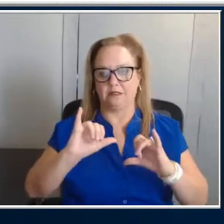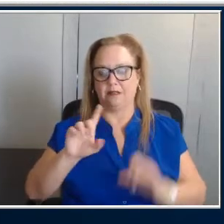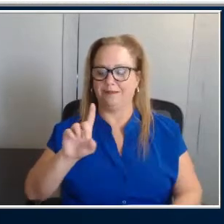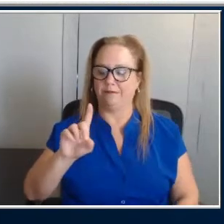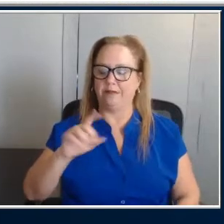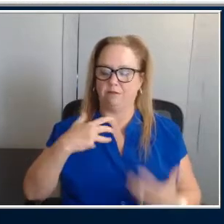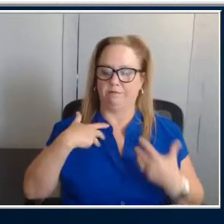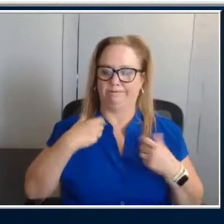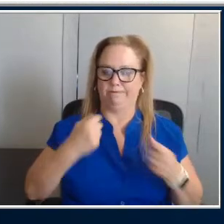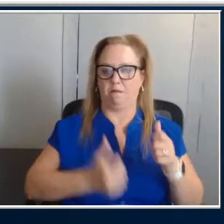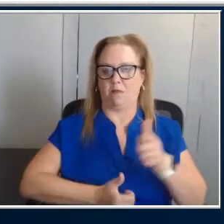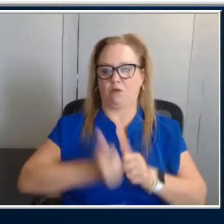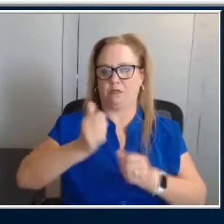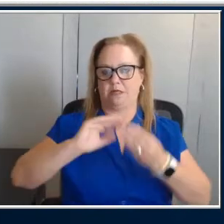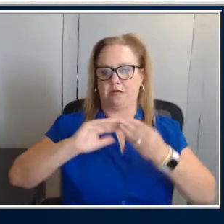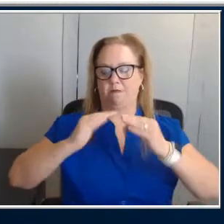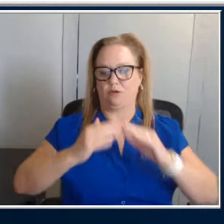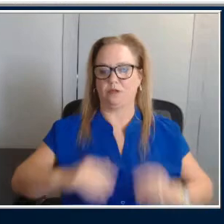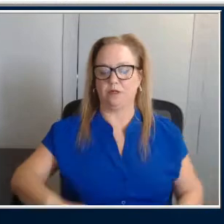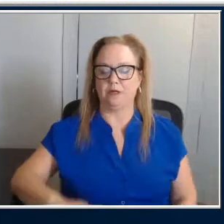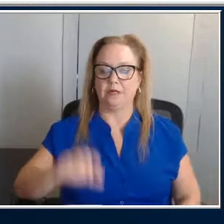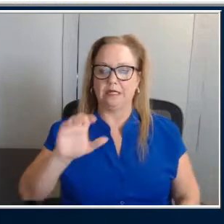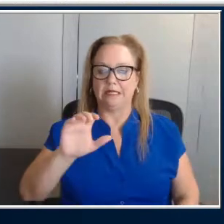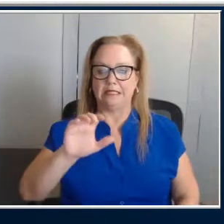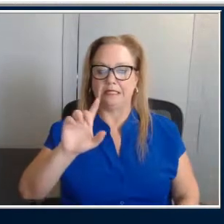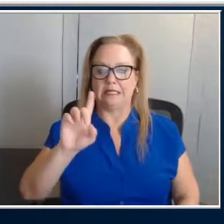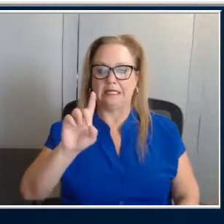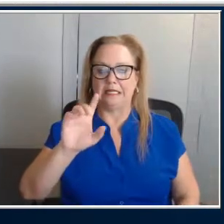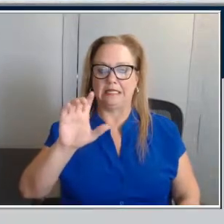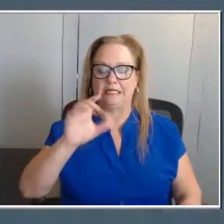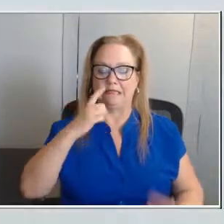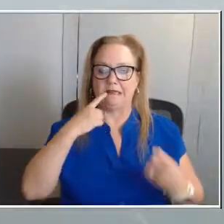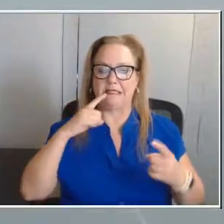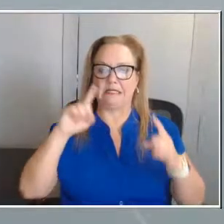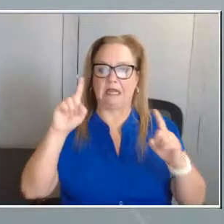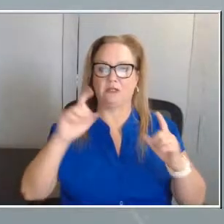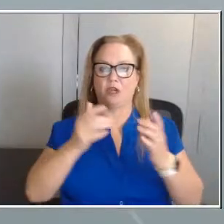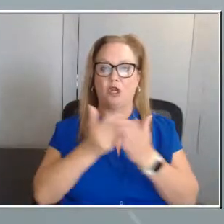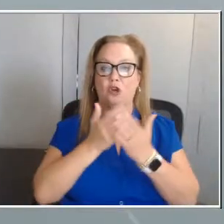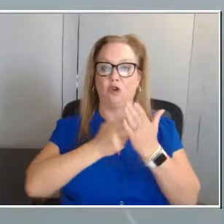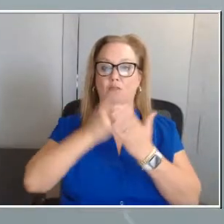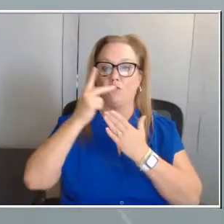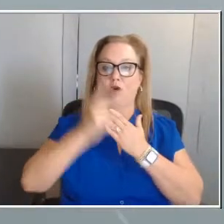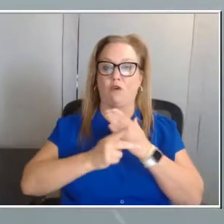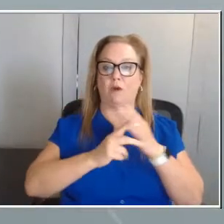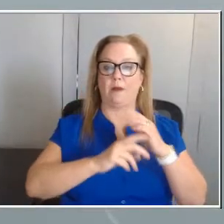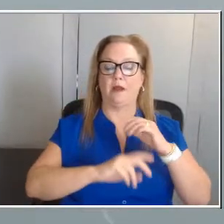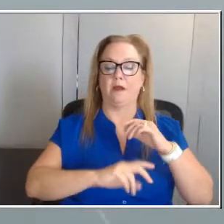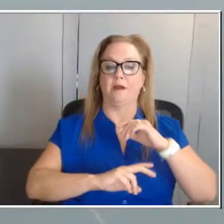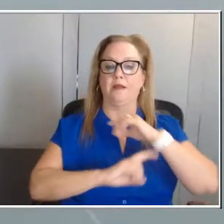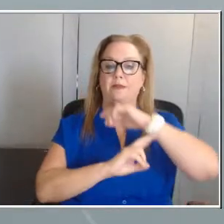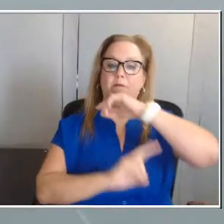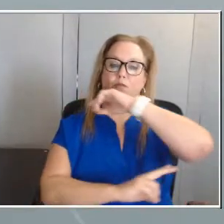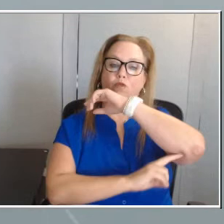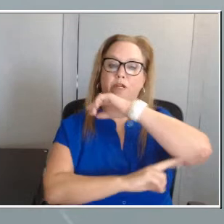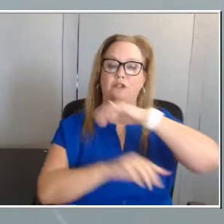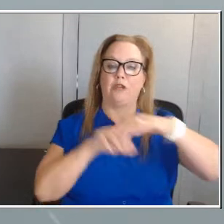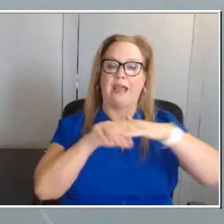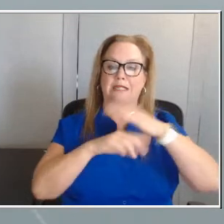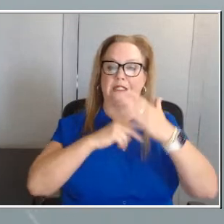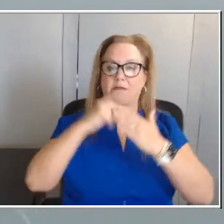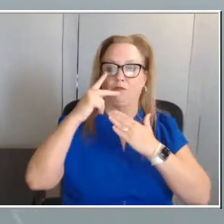Yep. Okay, so the CDC has announced a new program, the Bridge Access Program, to